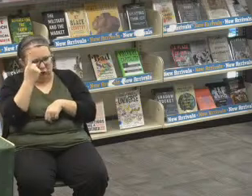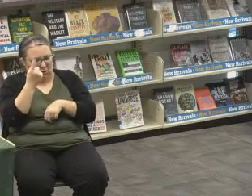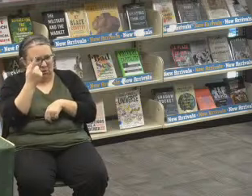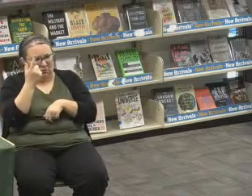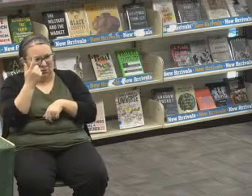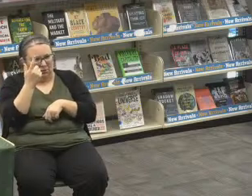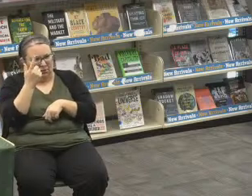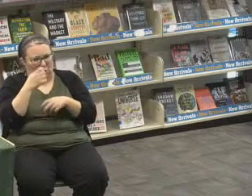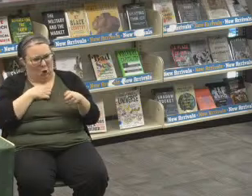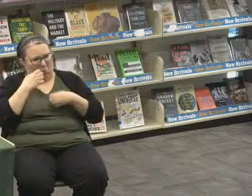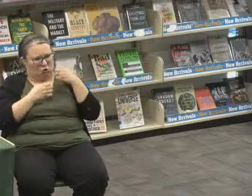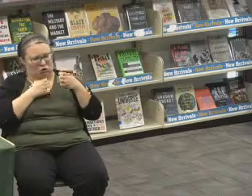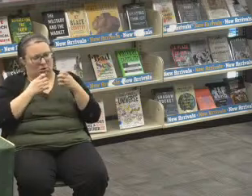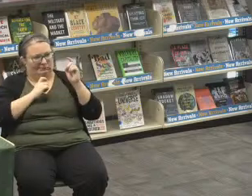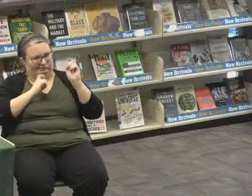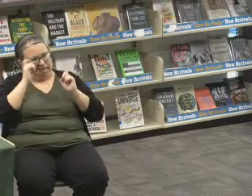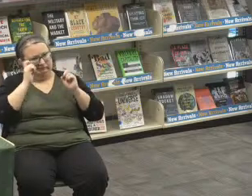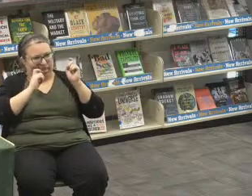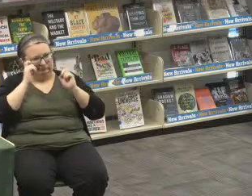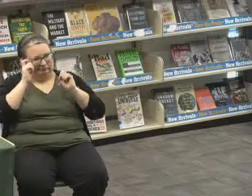what emotional